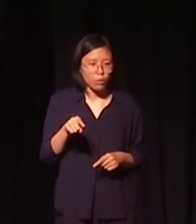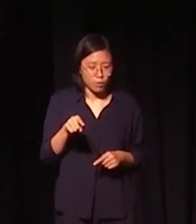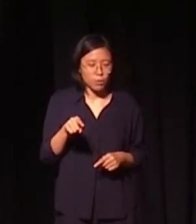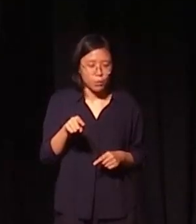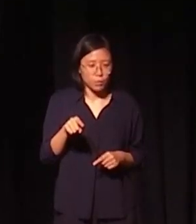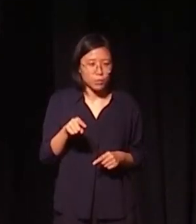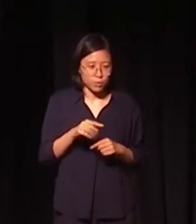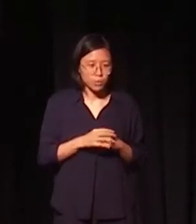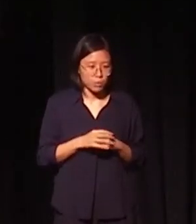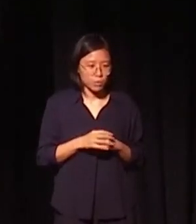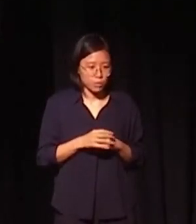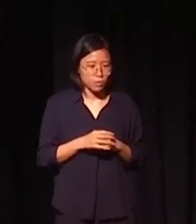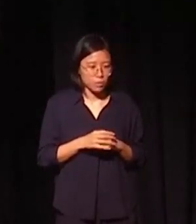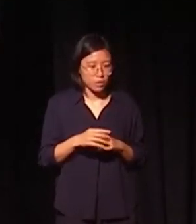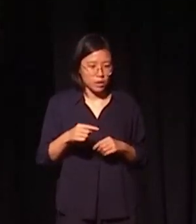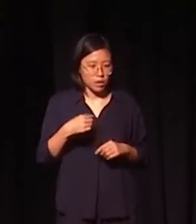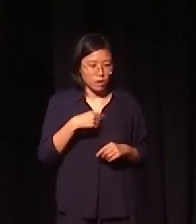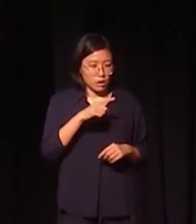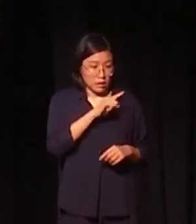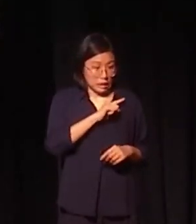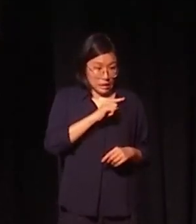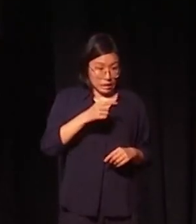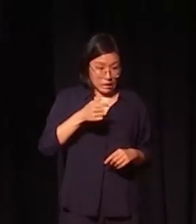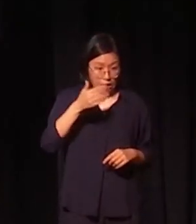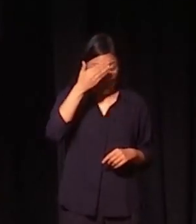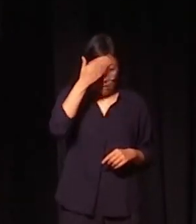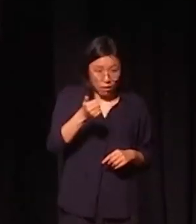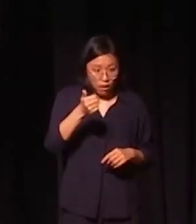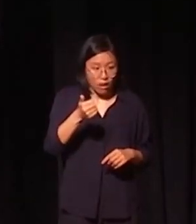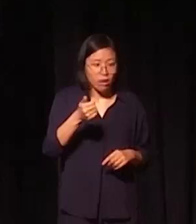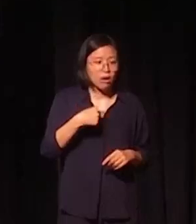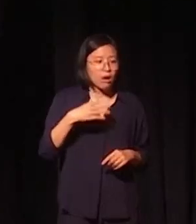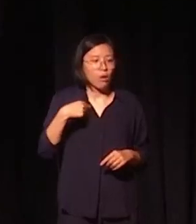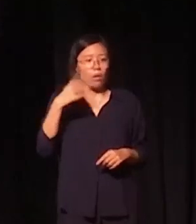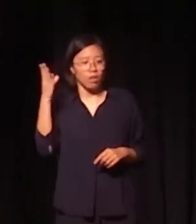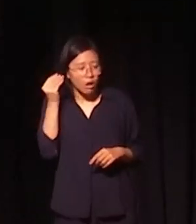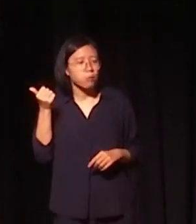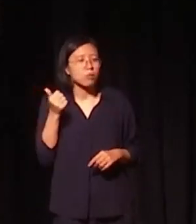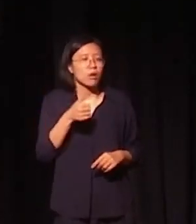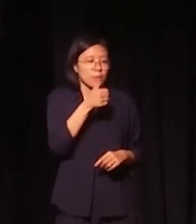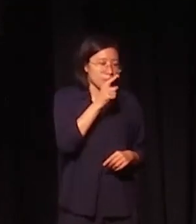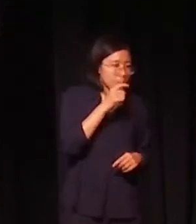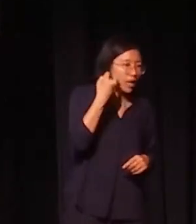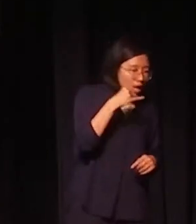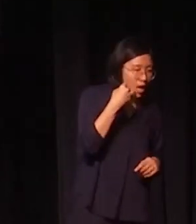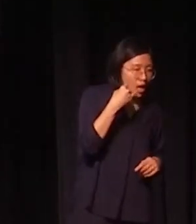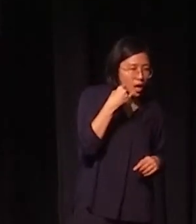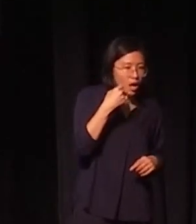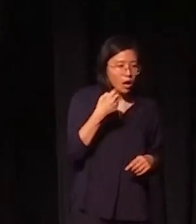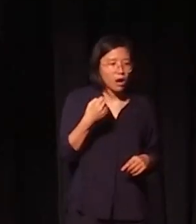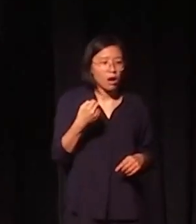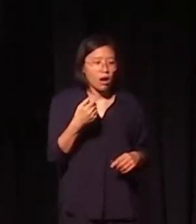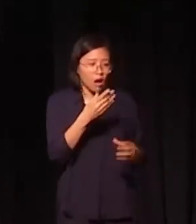I'm fortunate to be here because of the fact that I had deaf parents and had deaf family members. I've been able to